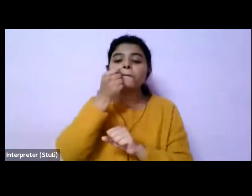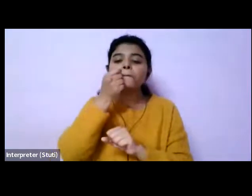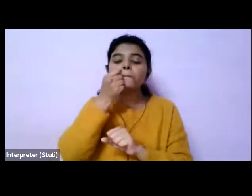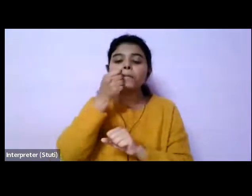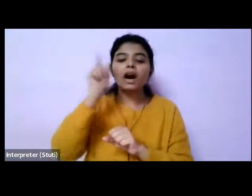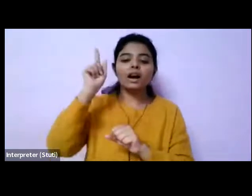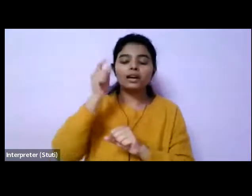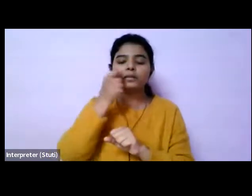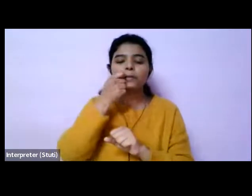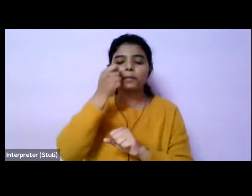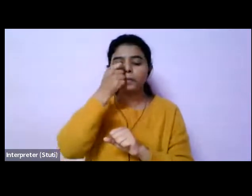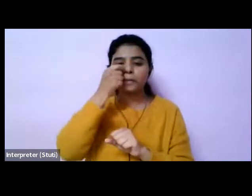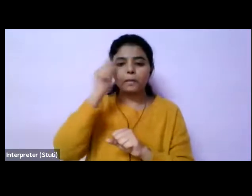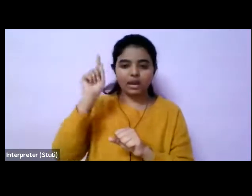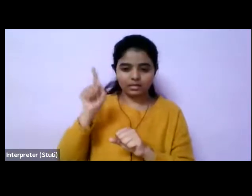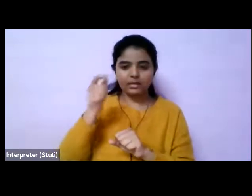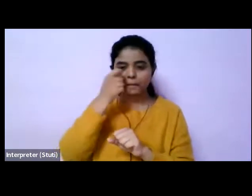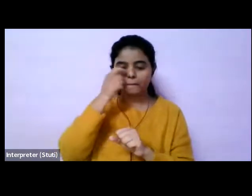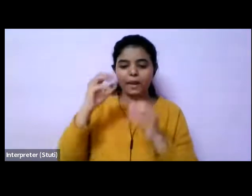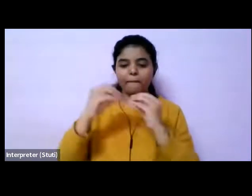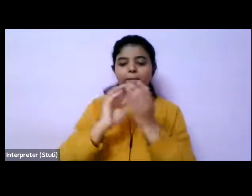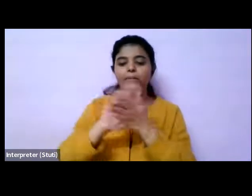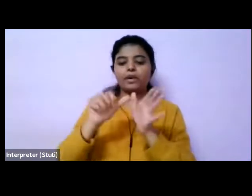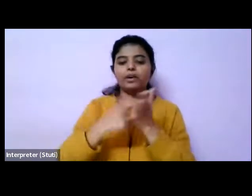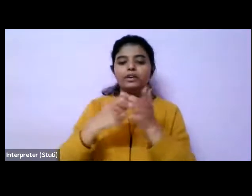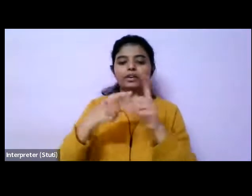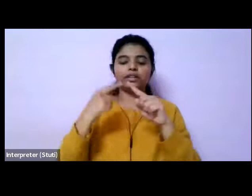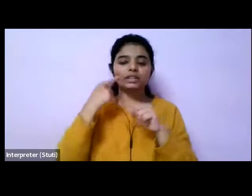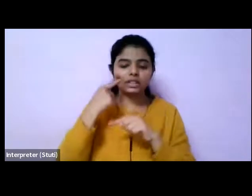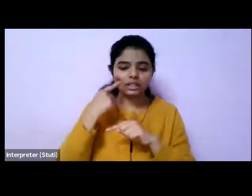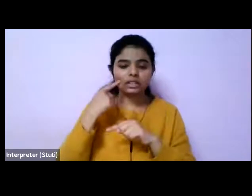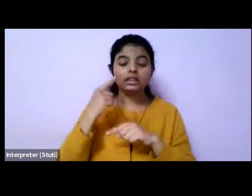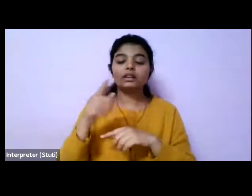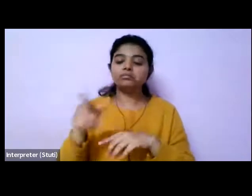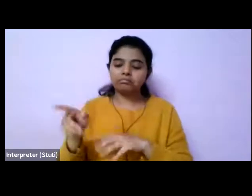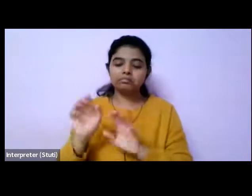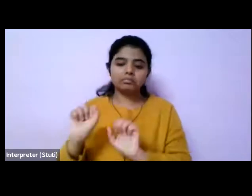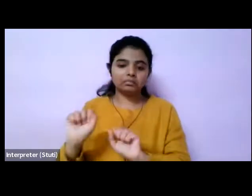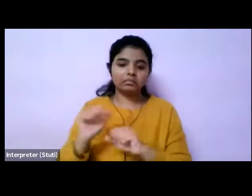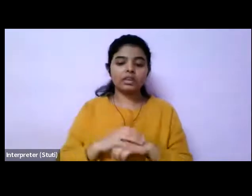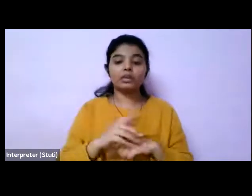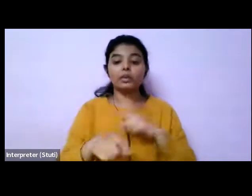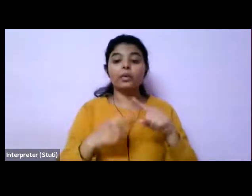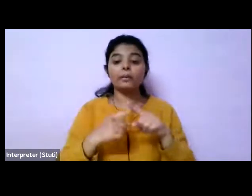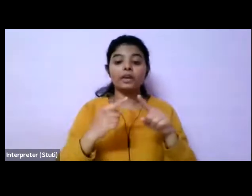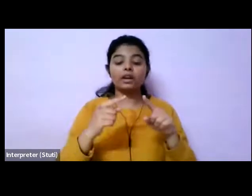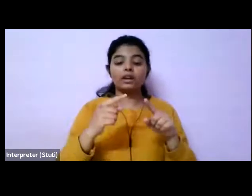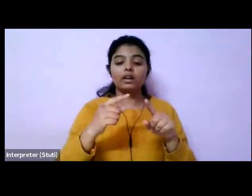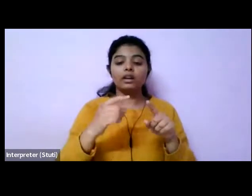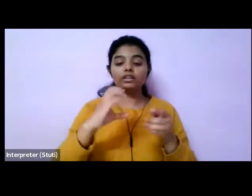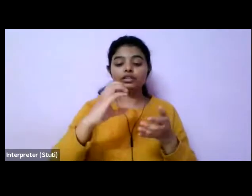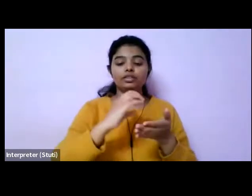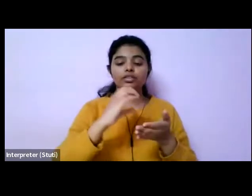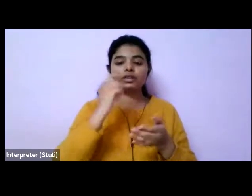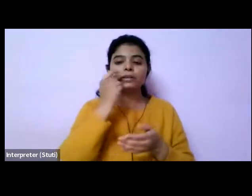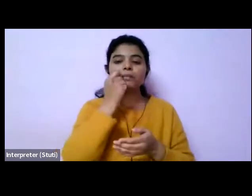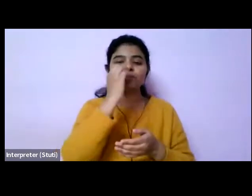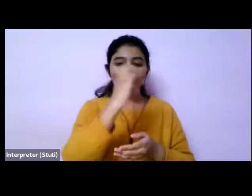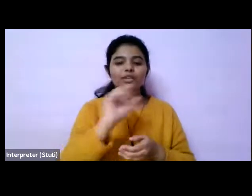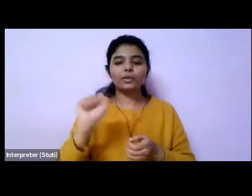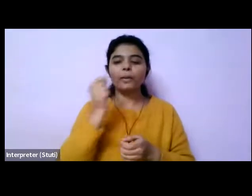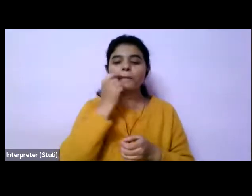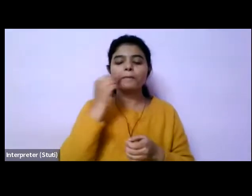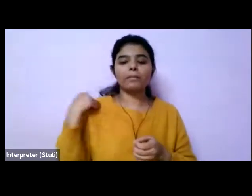cognitive disability. On the other hand, Chandan, who is Tara's brother and the conjoined twin also,